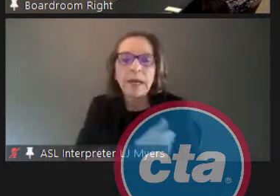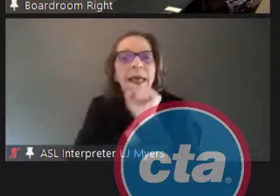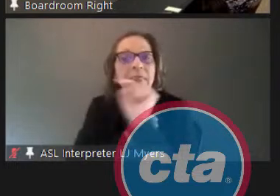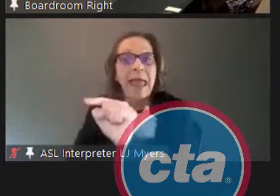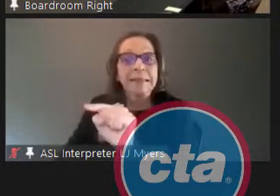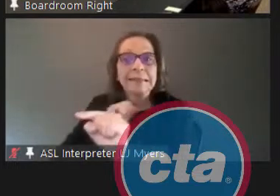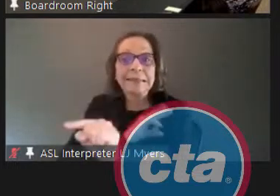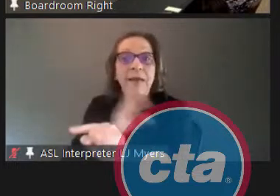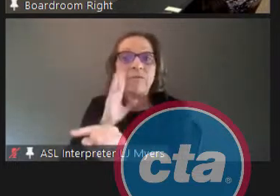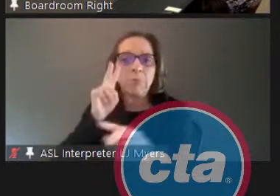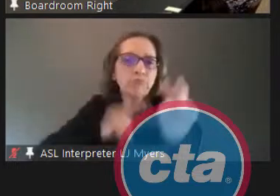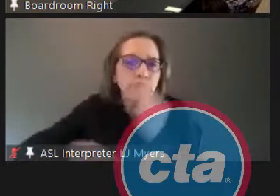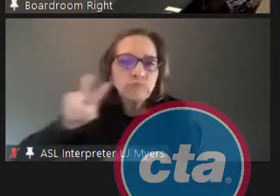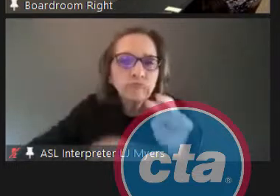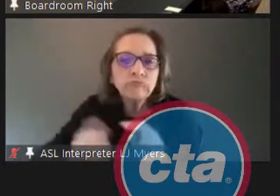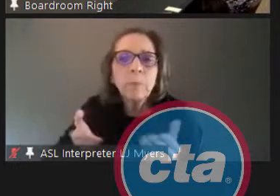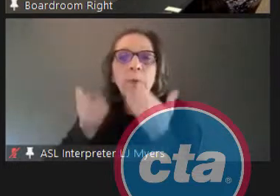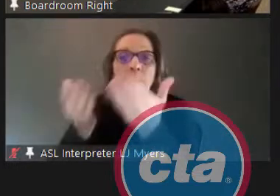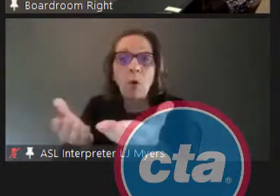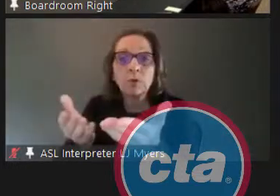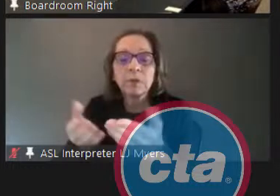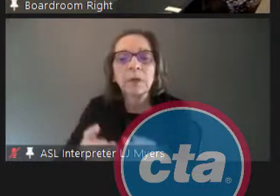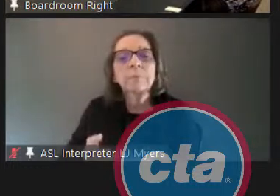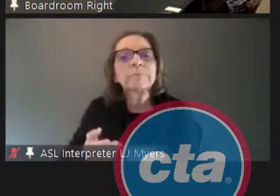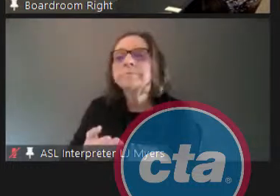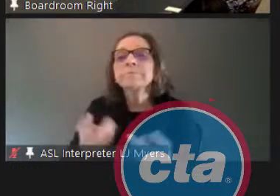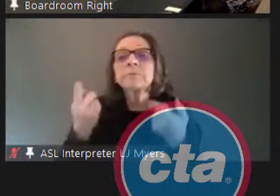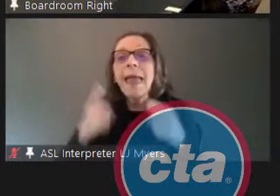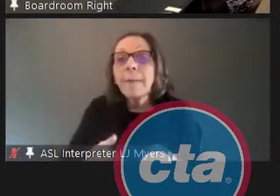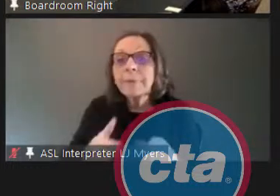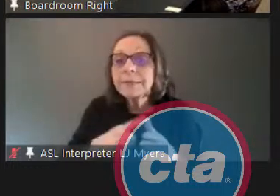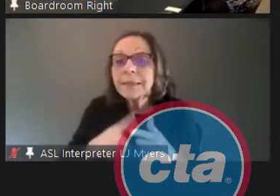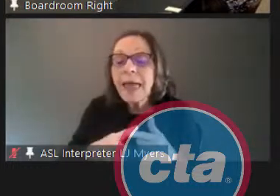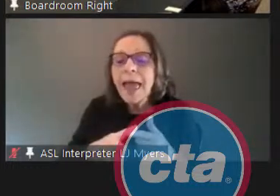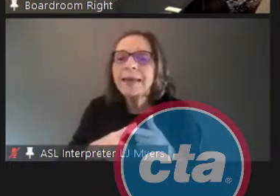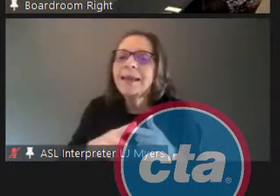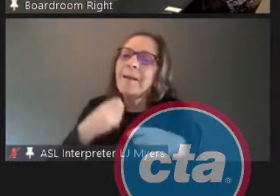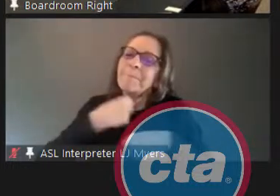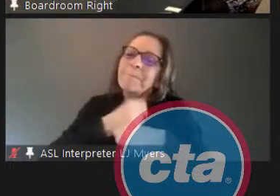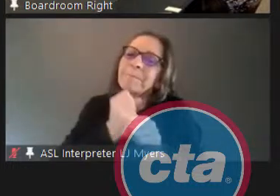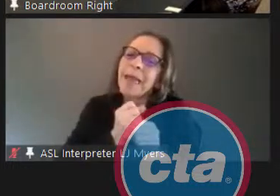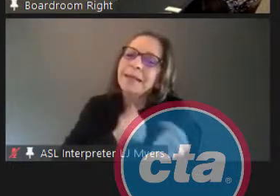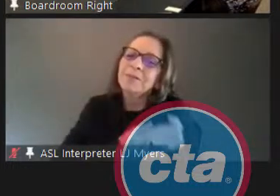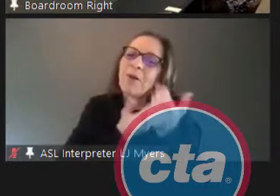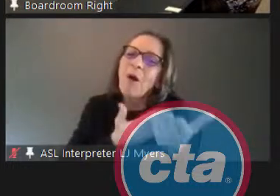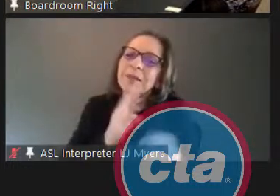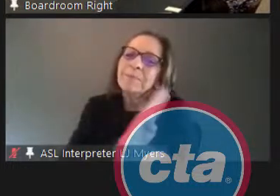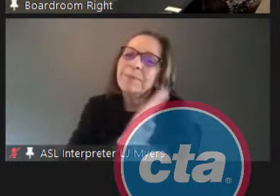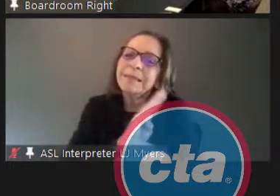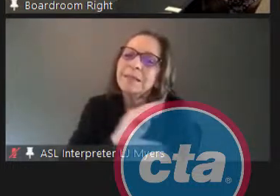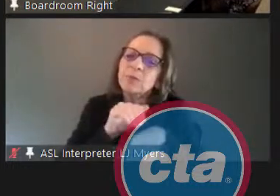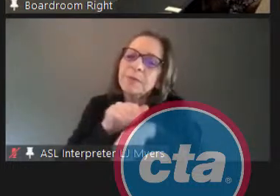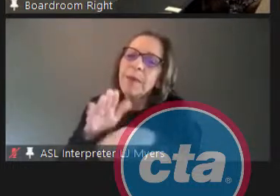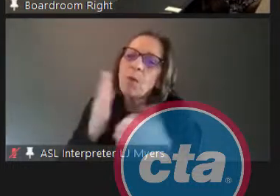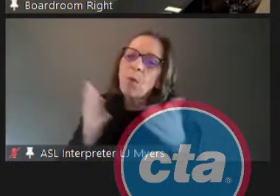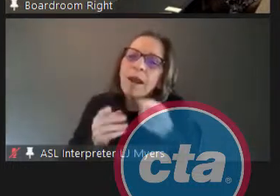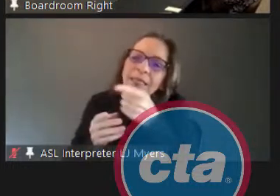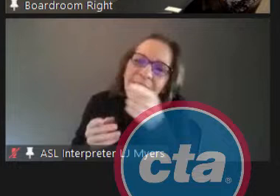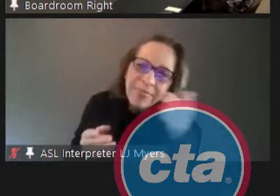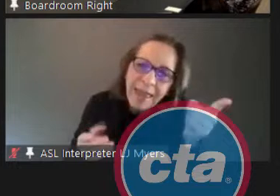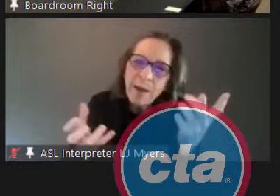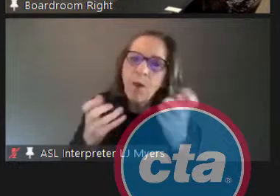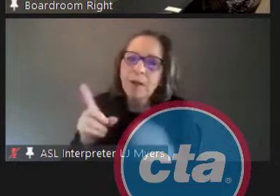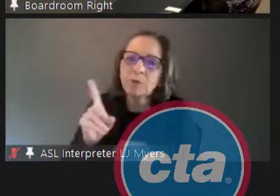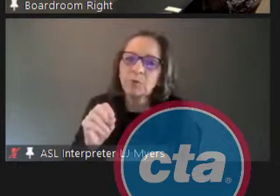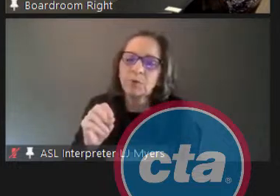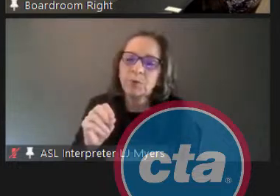that proposal. What that does happen is it causes businesses to submit what they want to do. It's